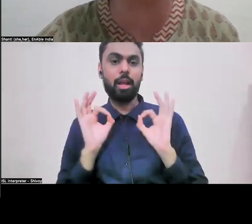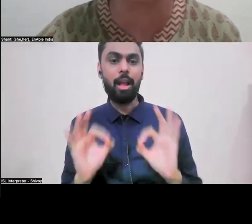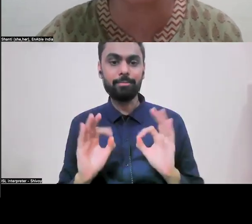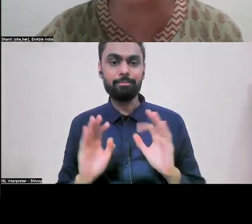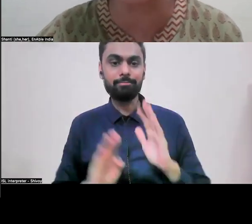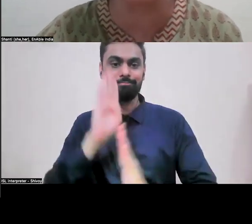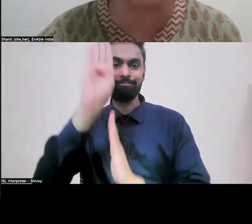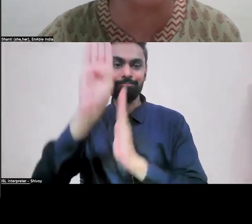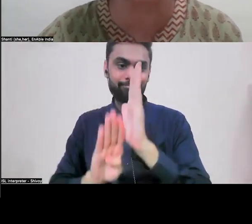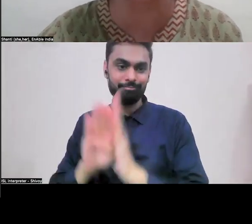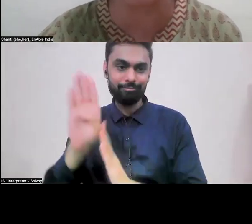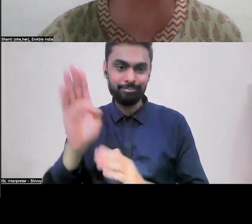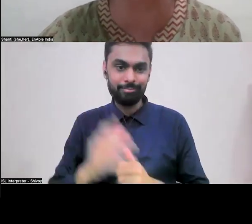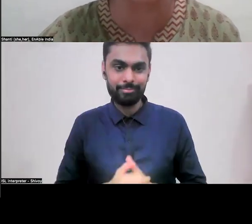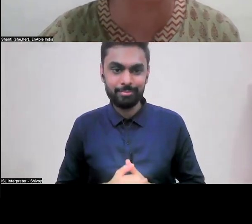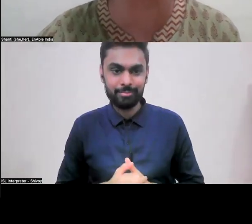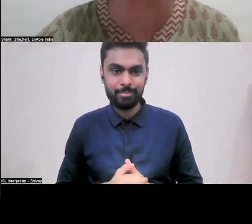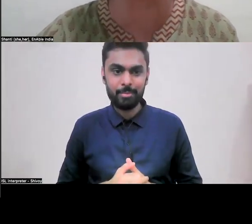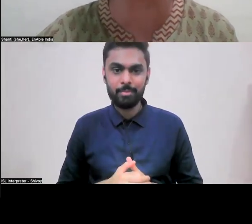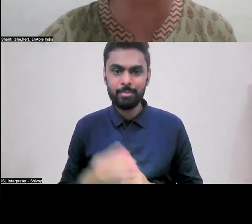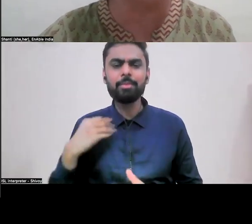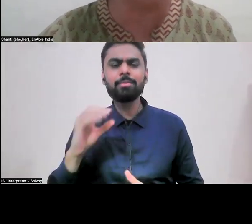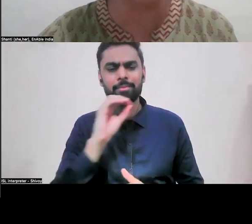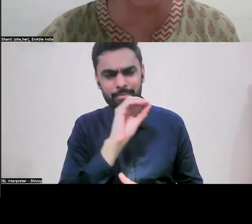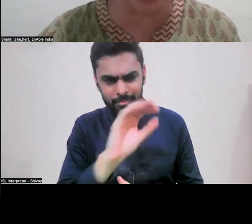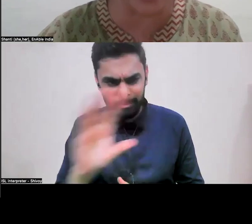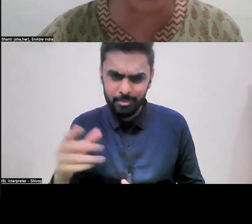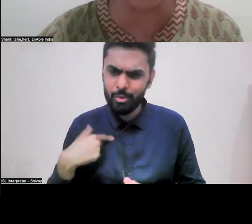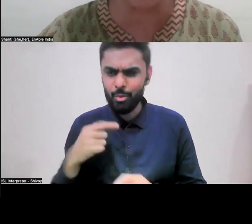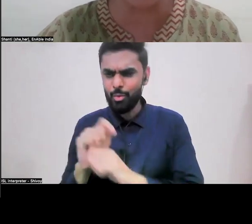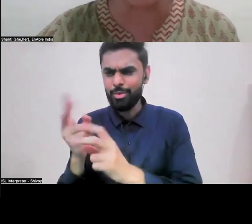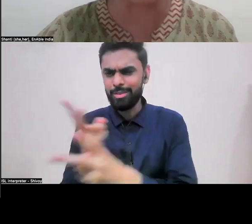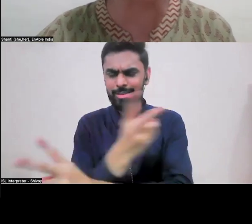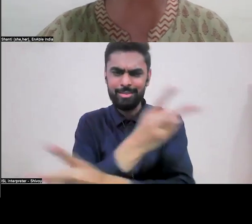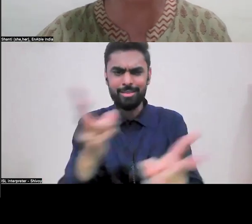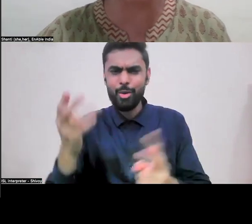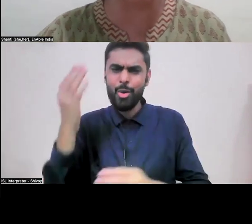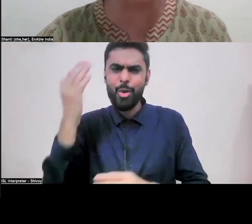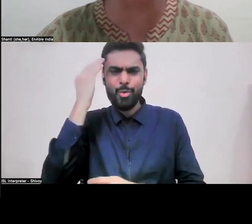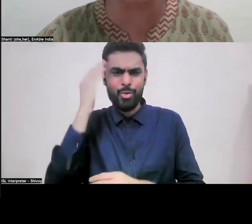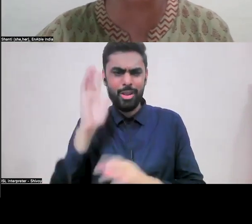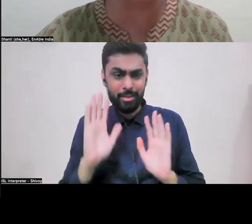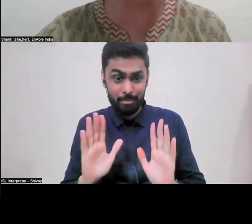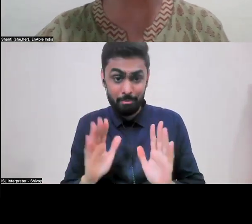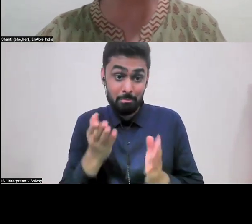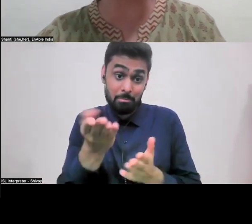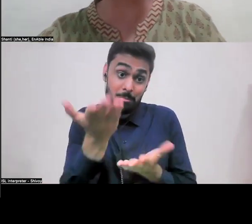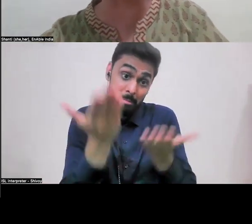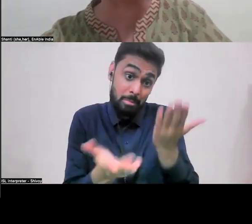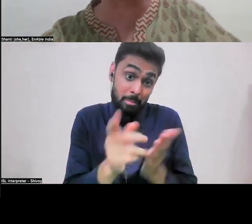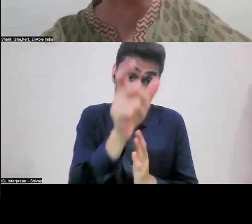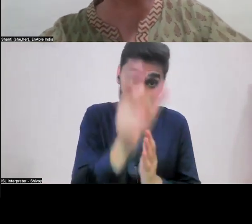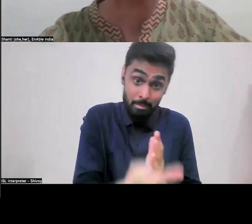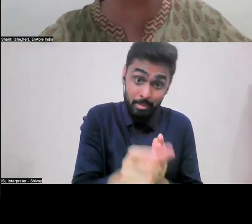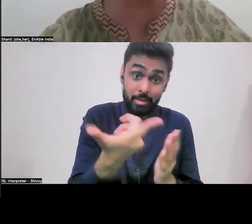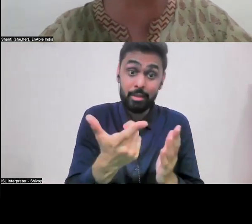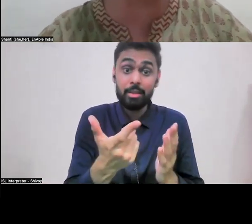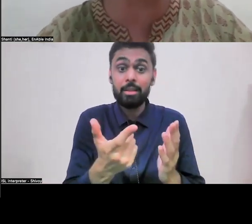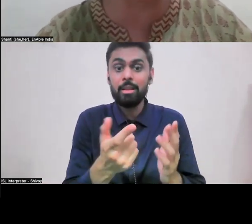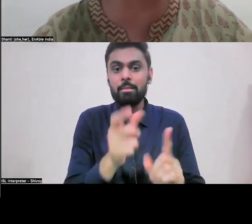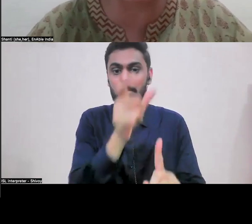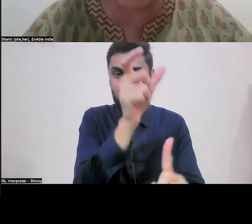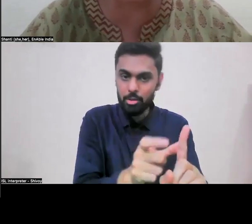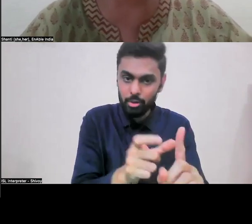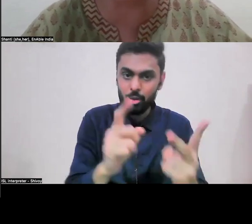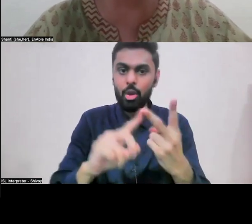This is not restricted to me. Each of us may have done some systems work without you knowing it. You may be a person with disability, NGO company, etc. So I think you just